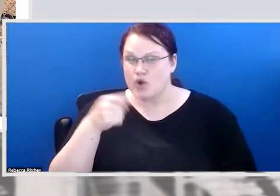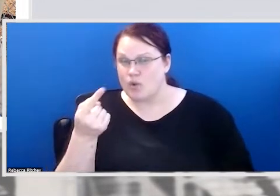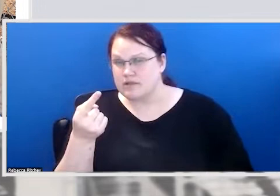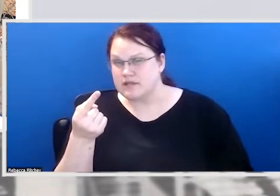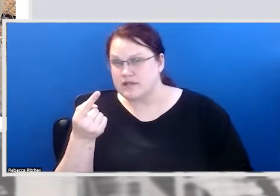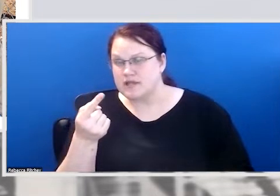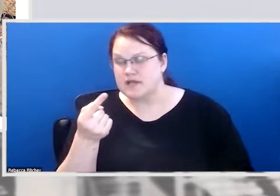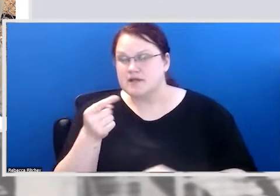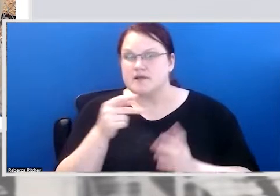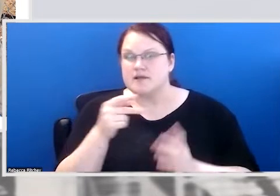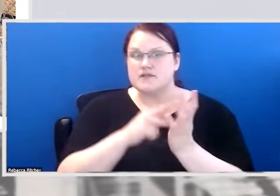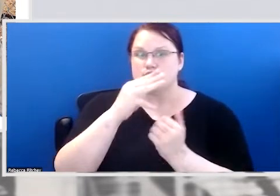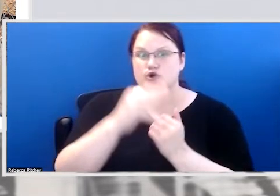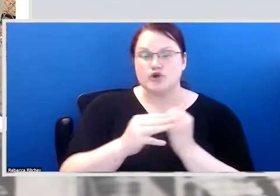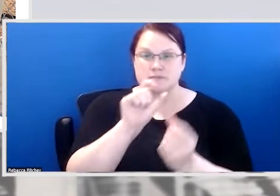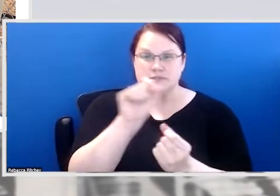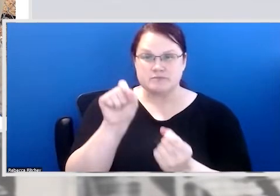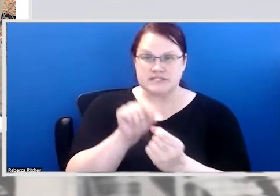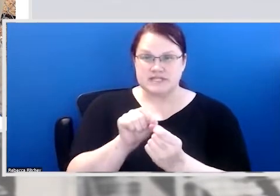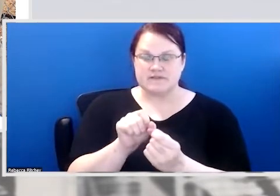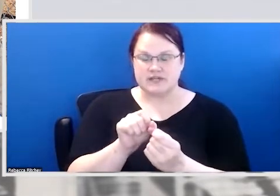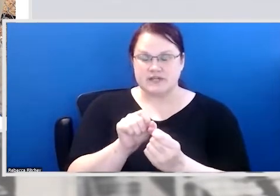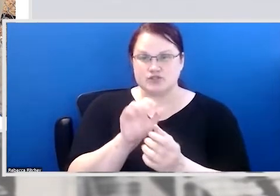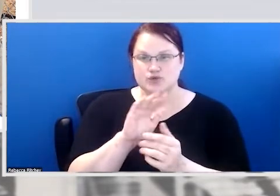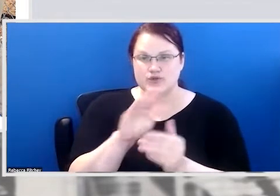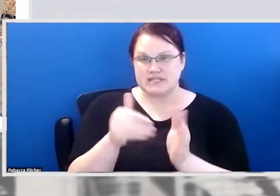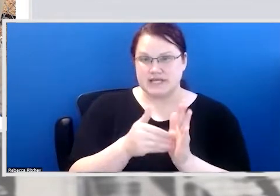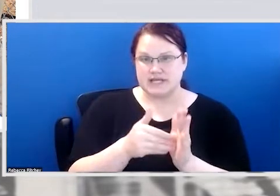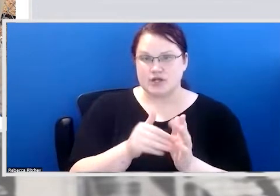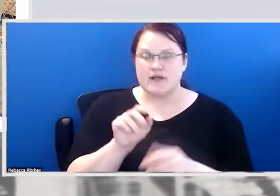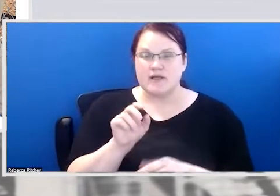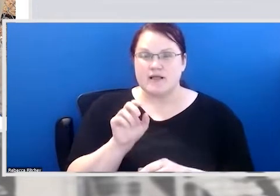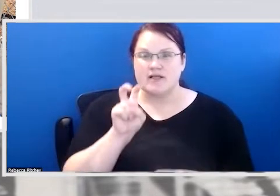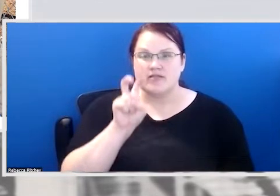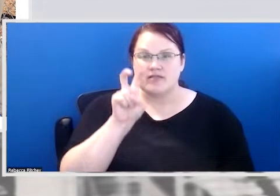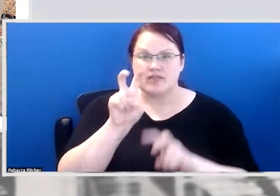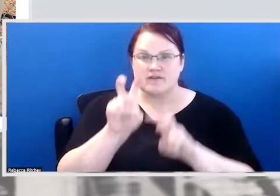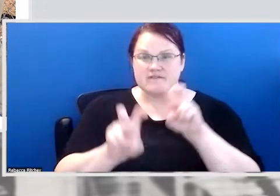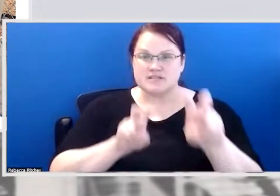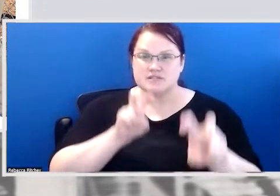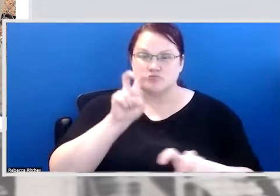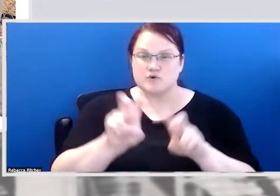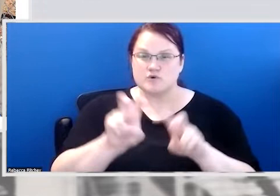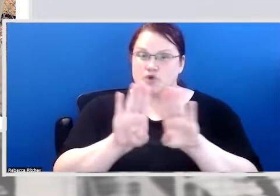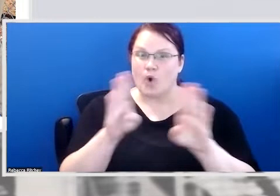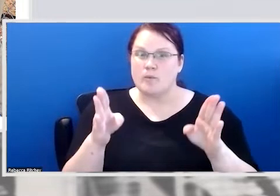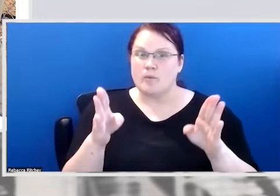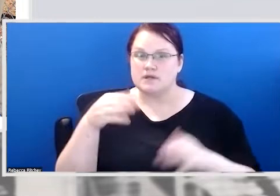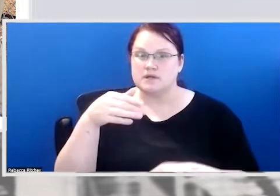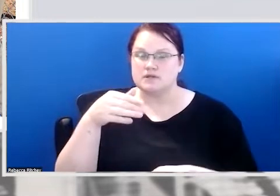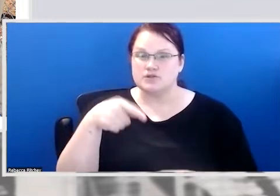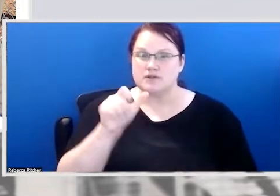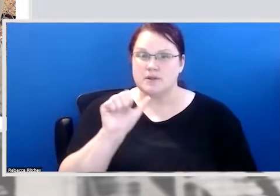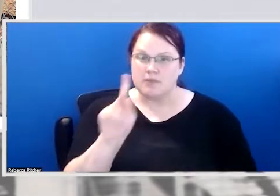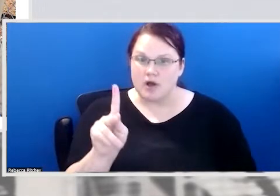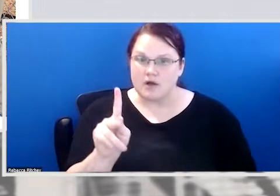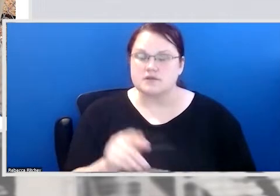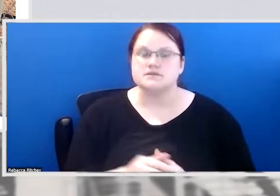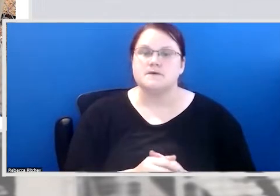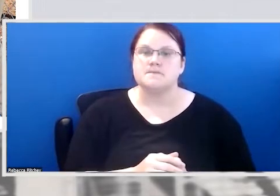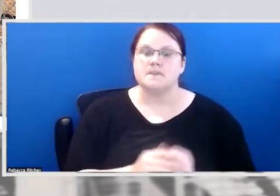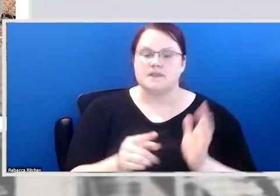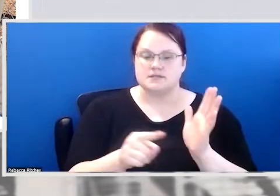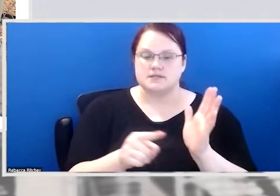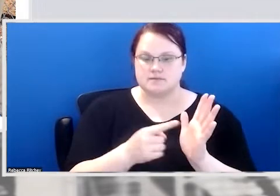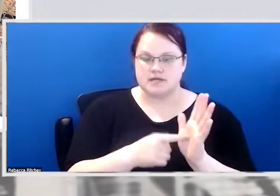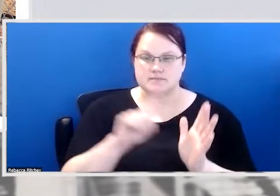very specific to our centers, but these festivals often occur in our parks and they're open to everybody. And sometimes it's the first